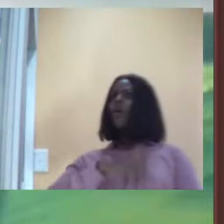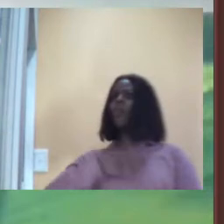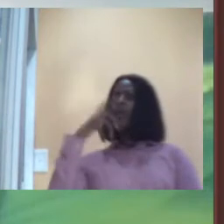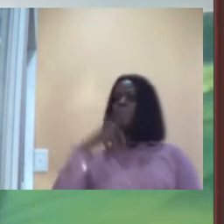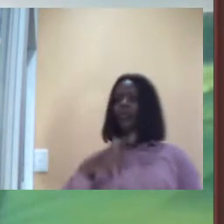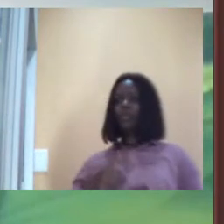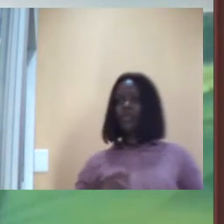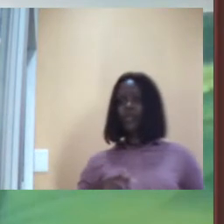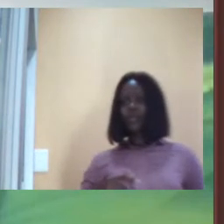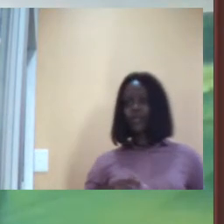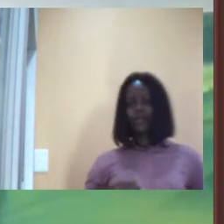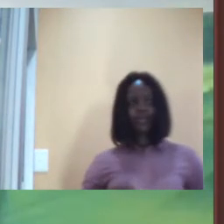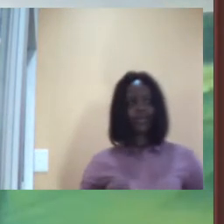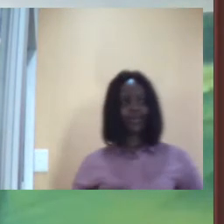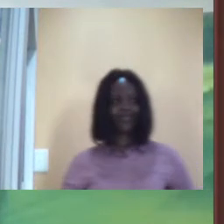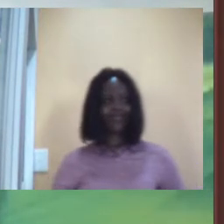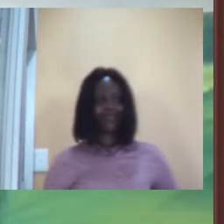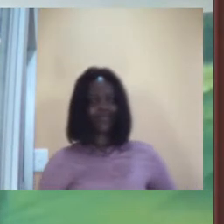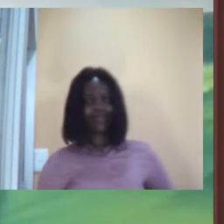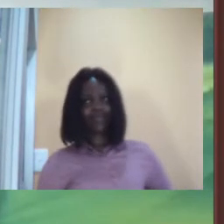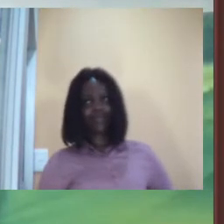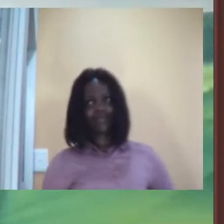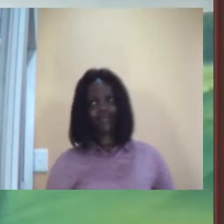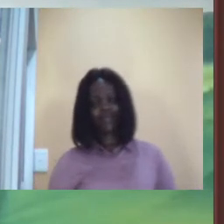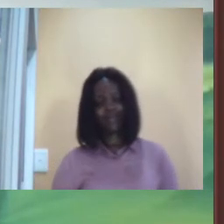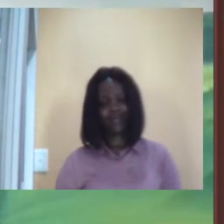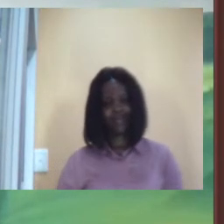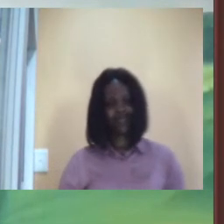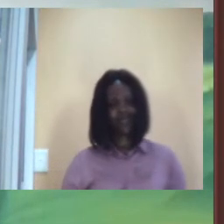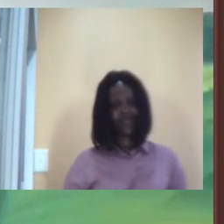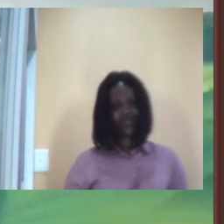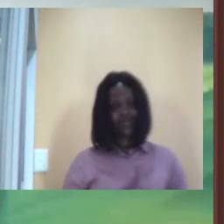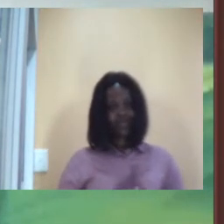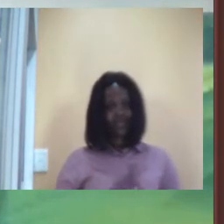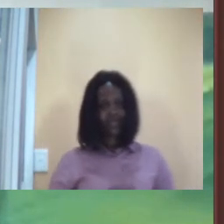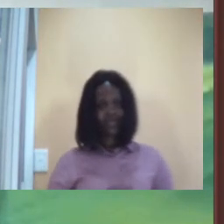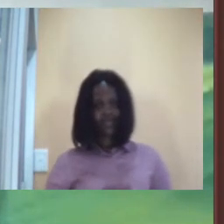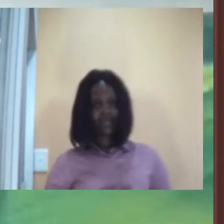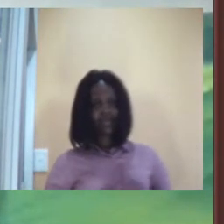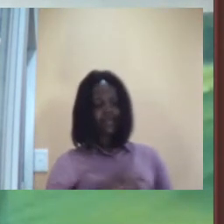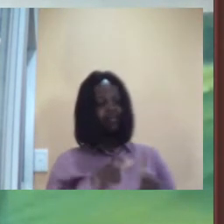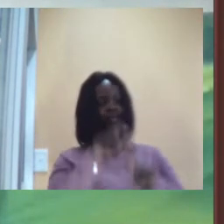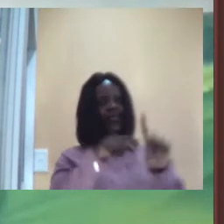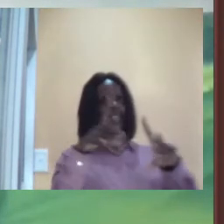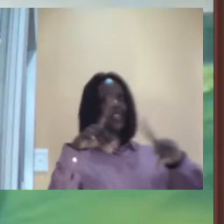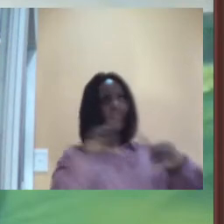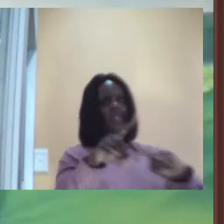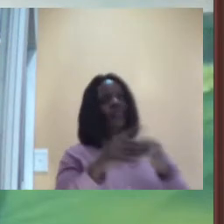Go farming when I'm... Continue, Honourable.